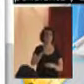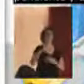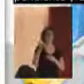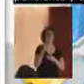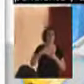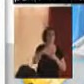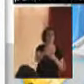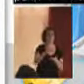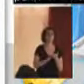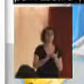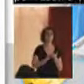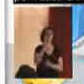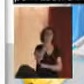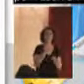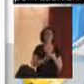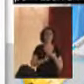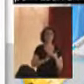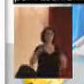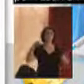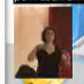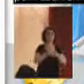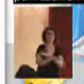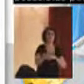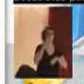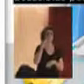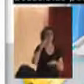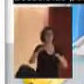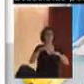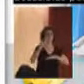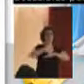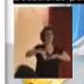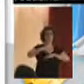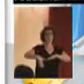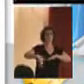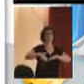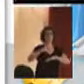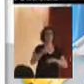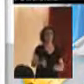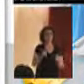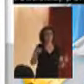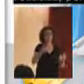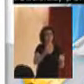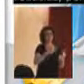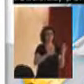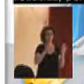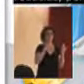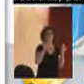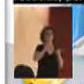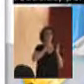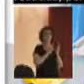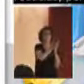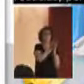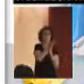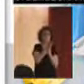Still another piece of context, 2 out of 3 people with a disability, 2 out of 3 state that being able